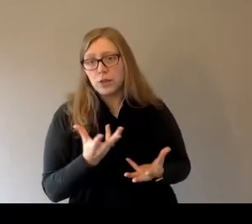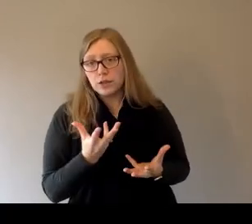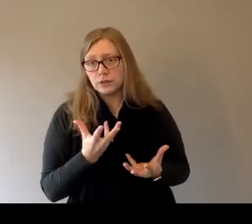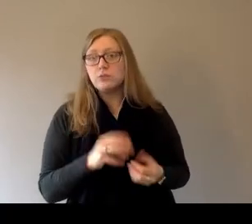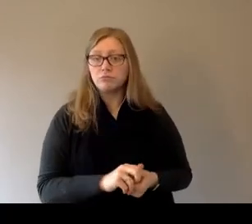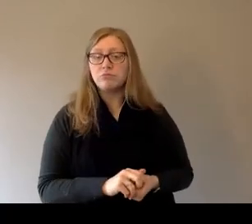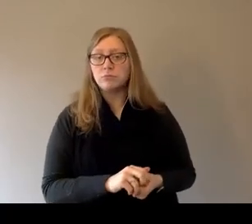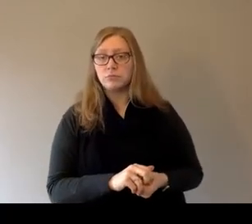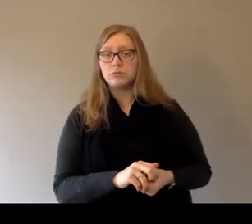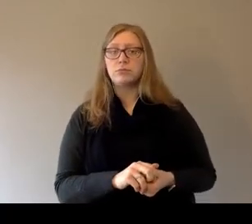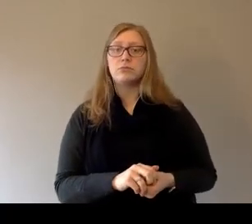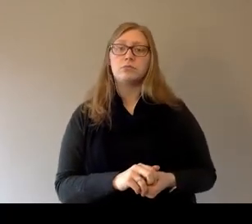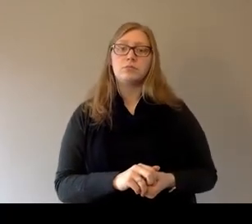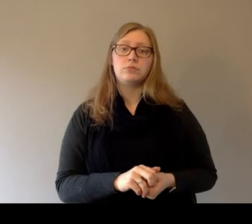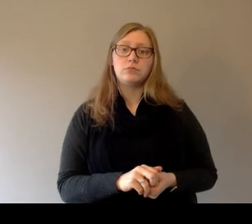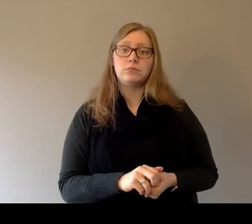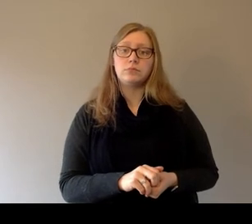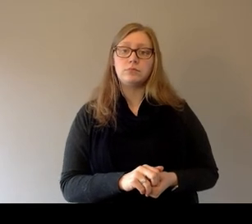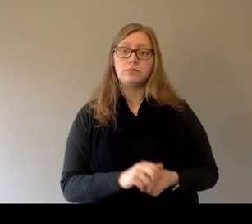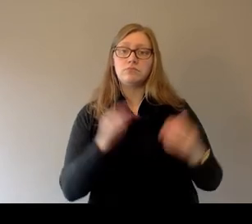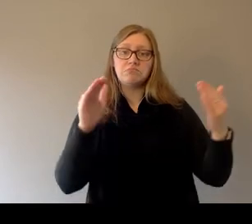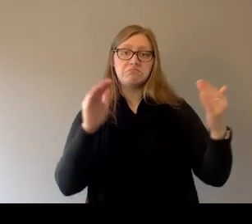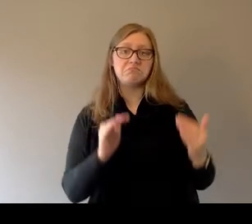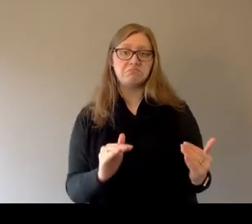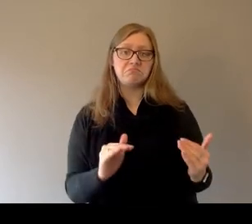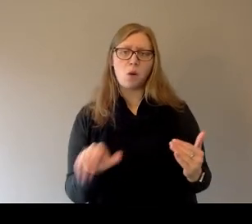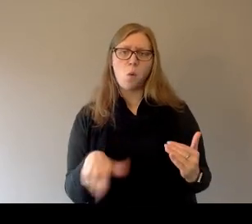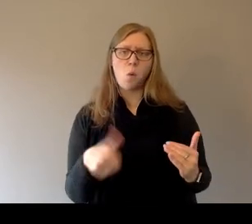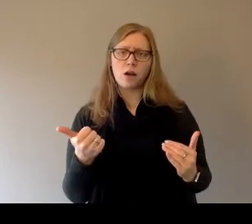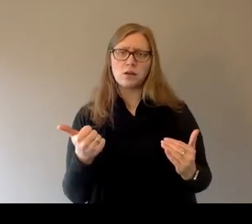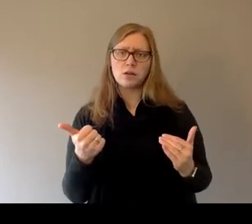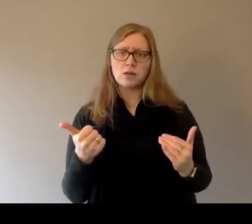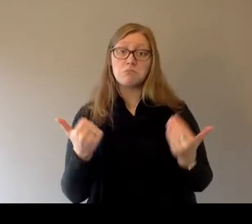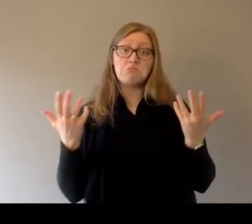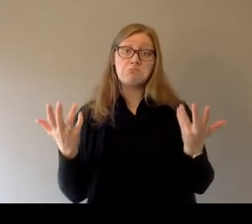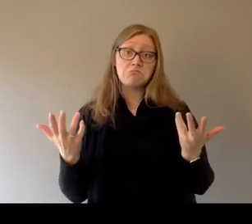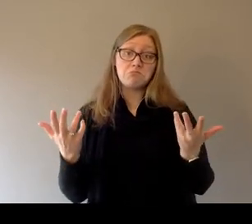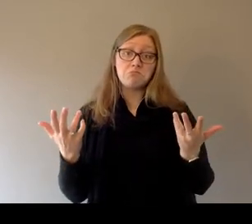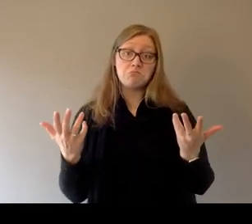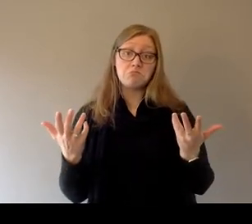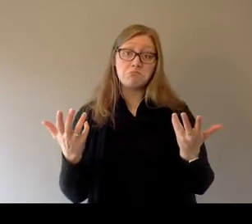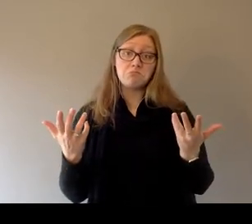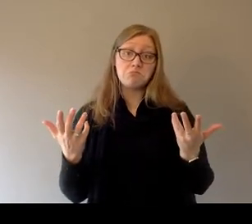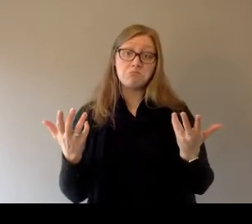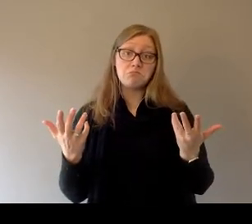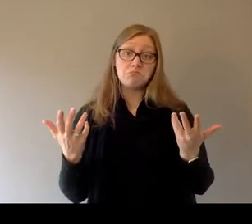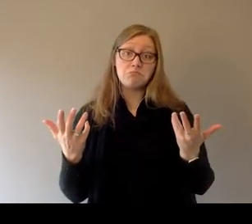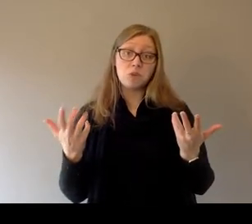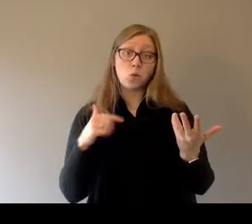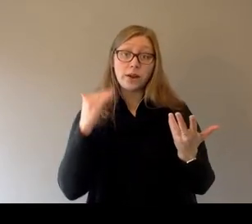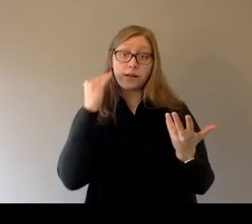was given. Right? What else do we know? Well, we know